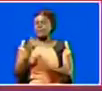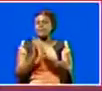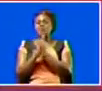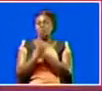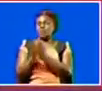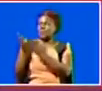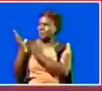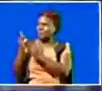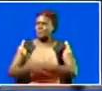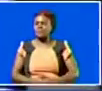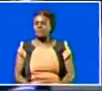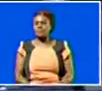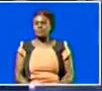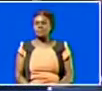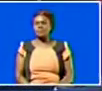story.